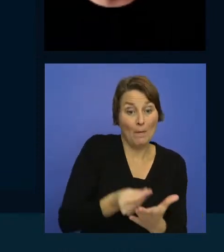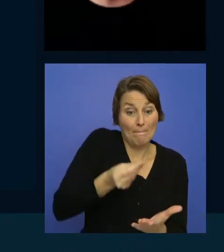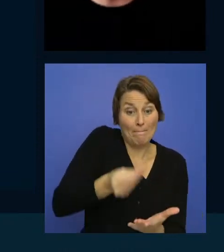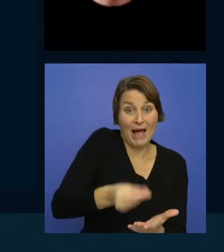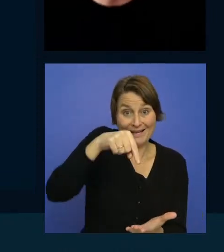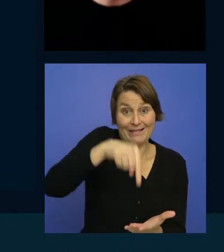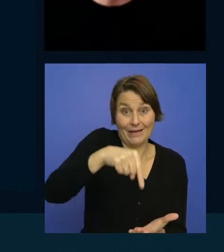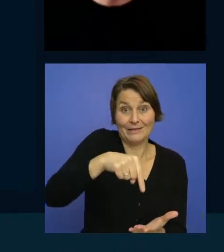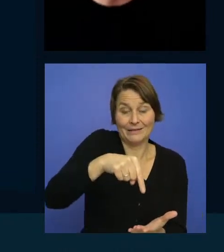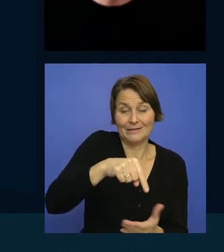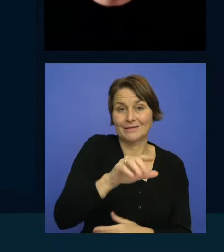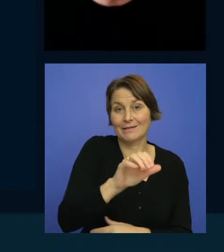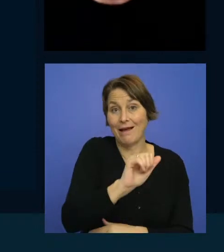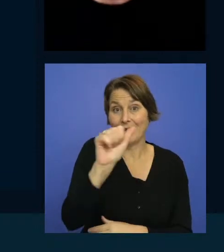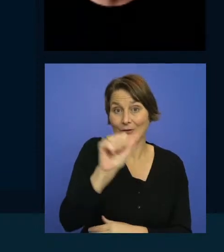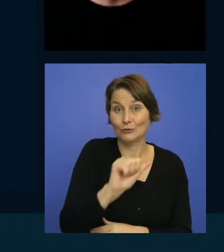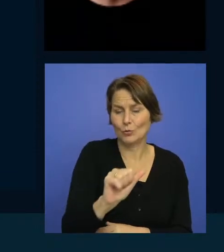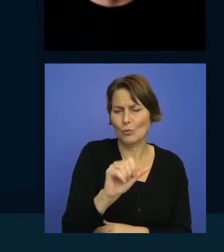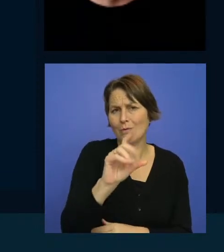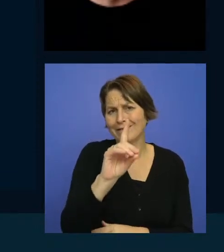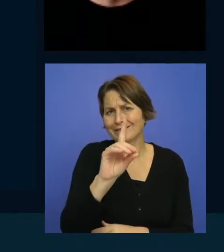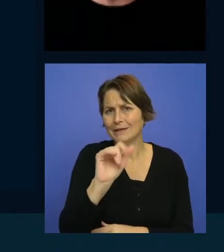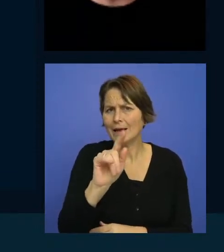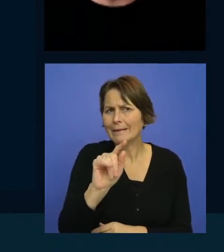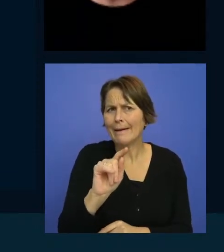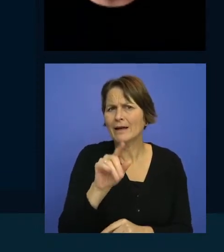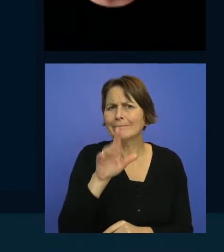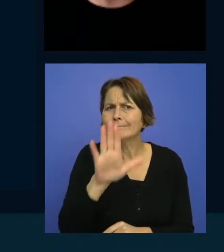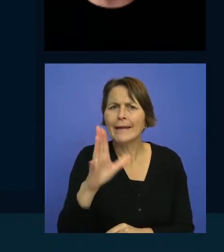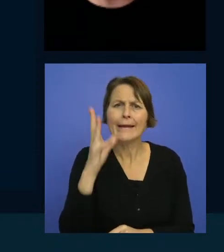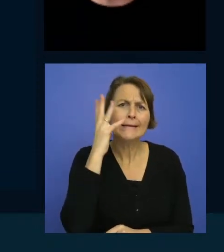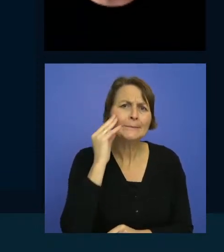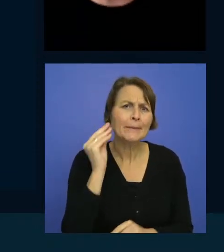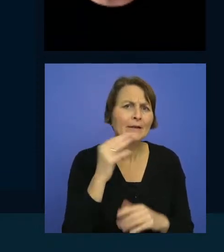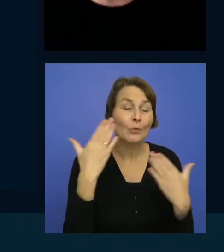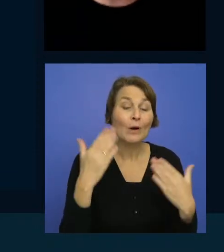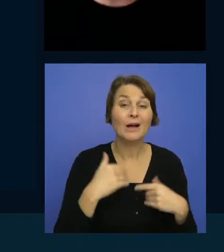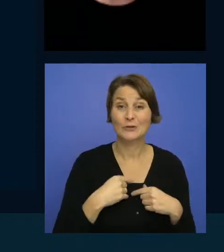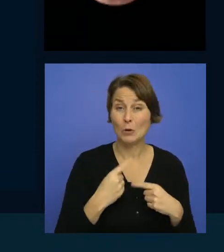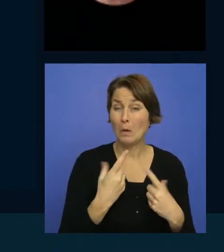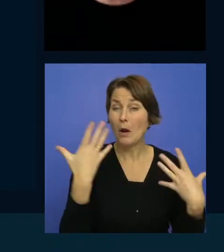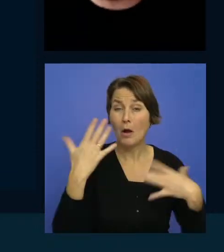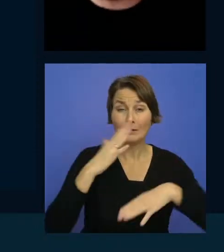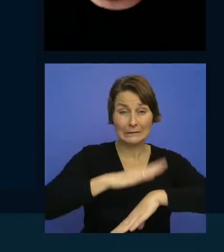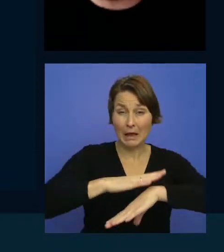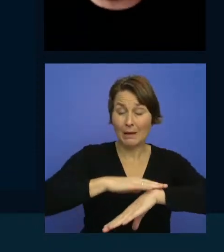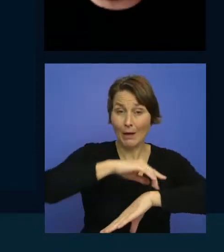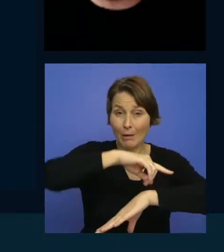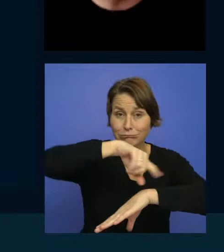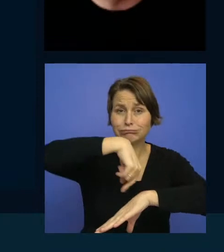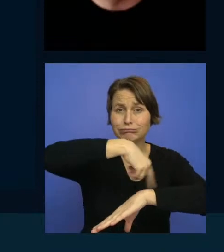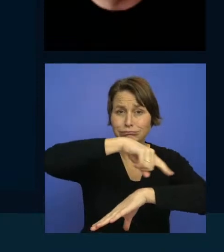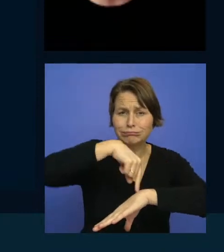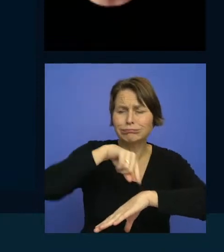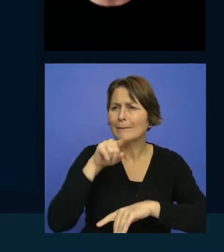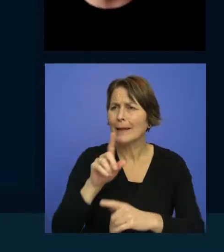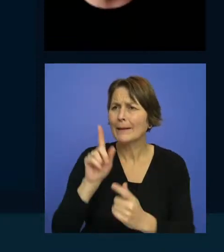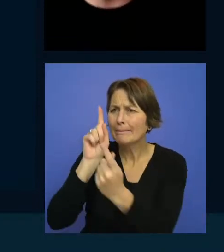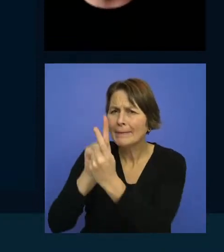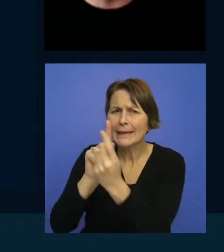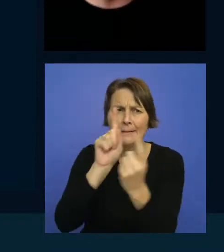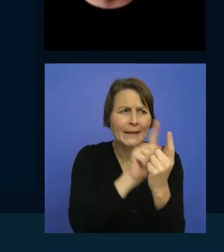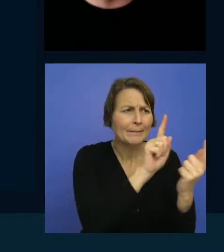I land up spending upwards of, I'd say, 30-40% of my time talking to customers, understanding the challenges and the journey that they're going